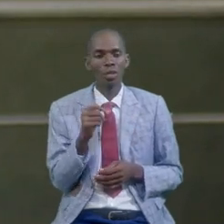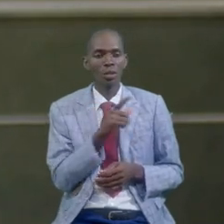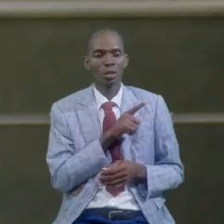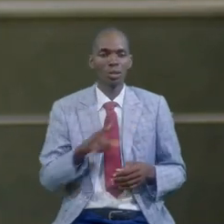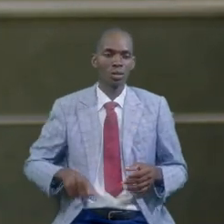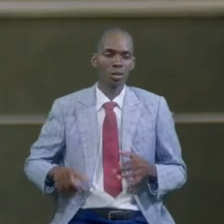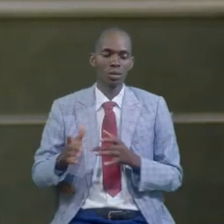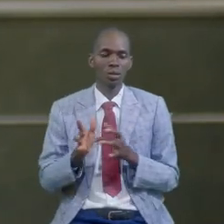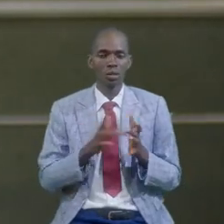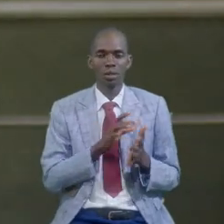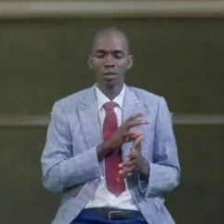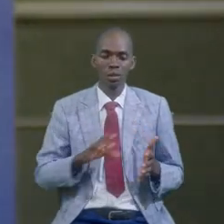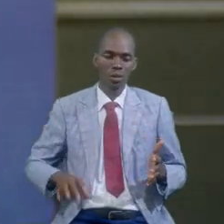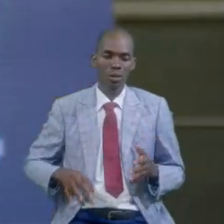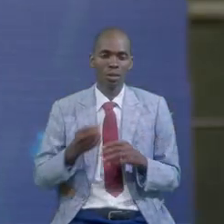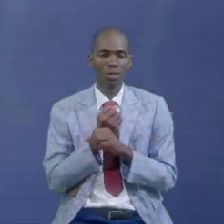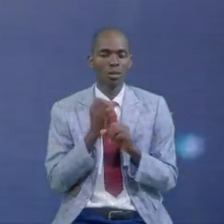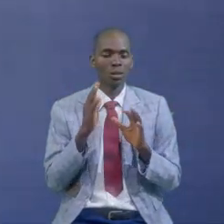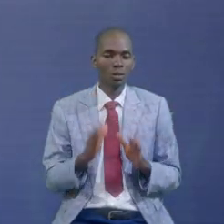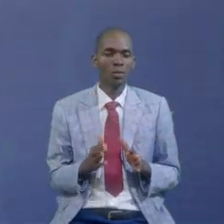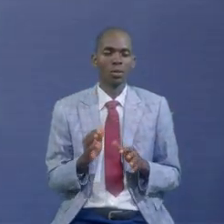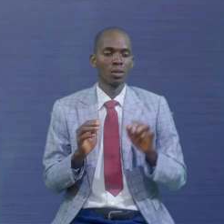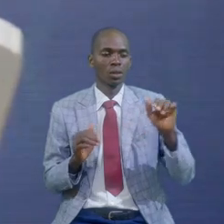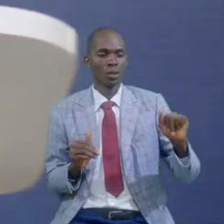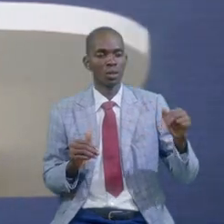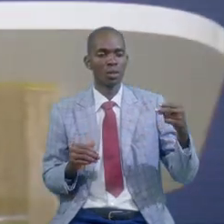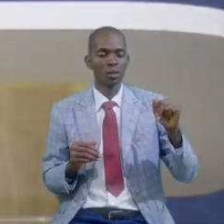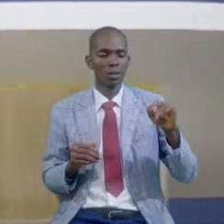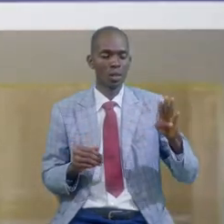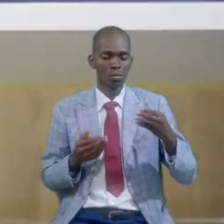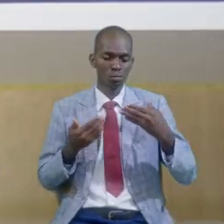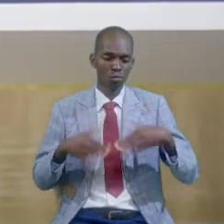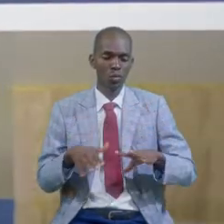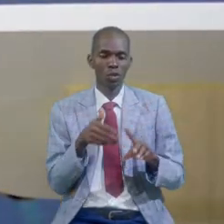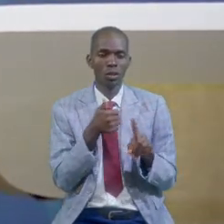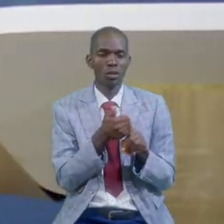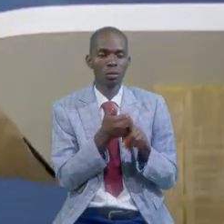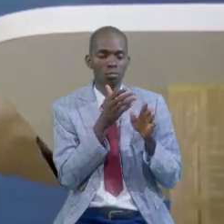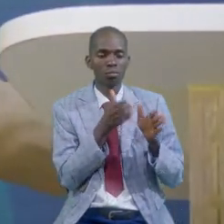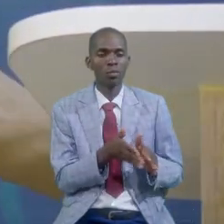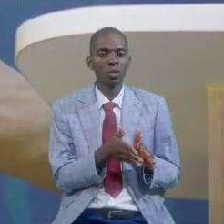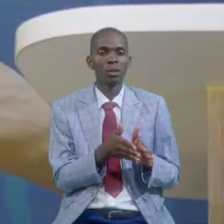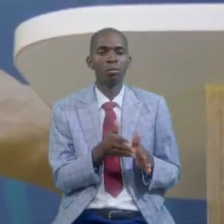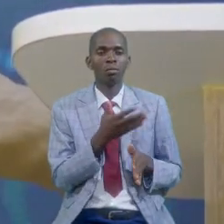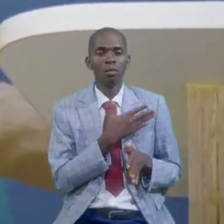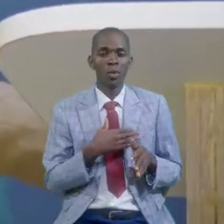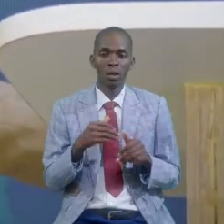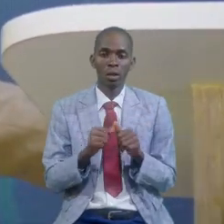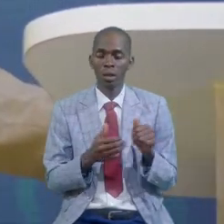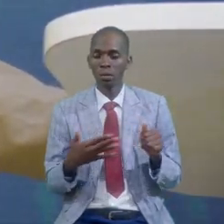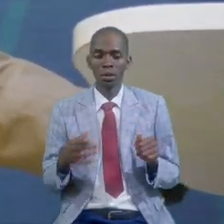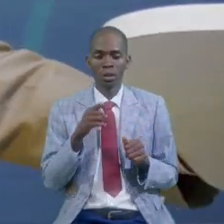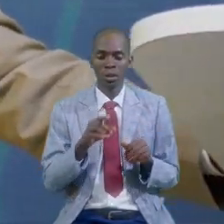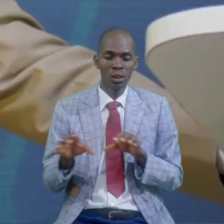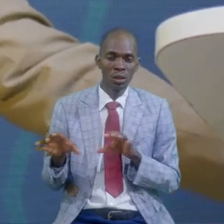Jesus Christ, Savior. Ahab sold himself, and everything he did,